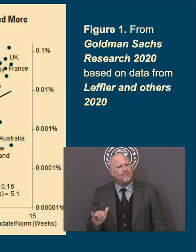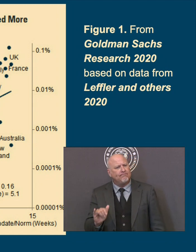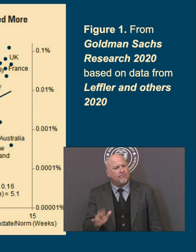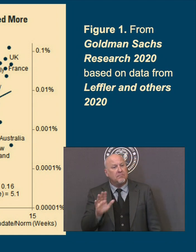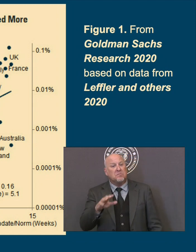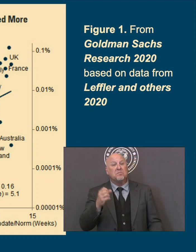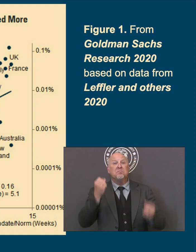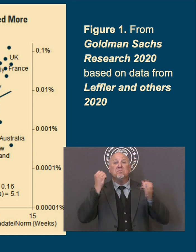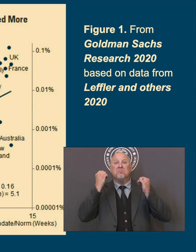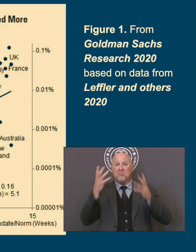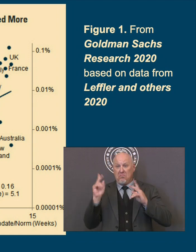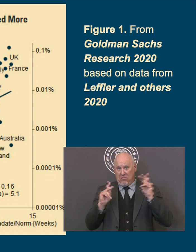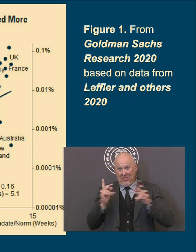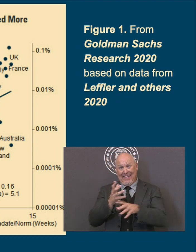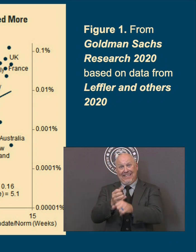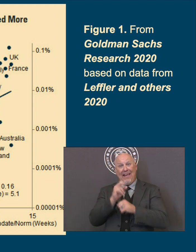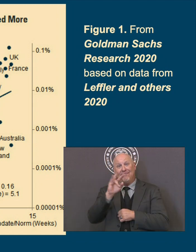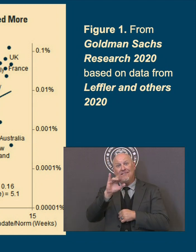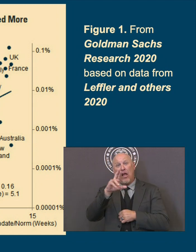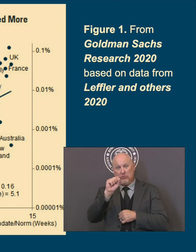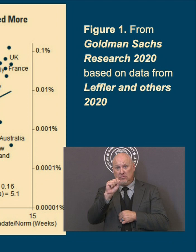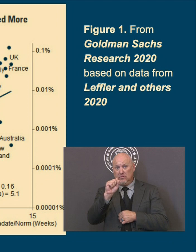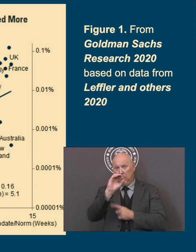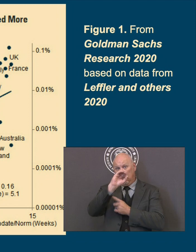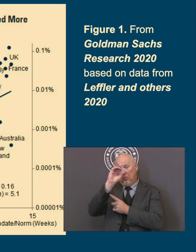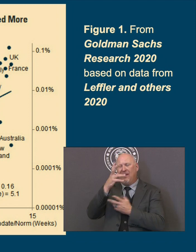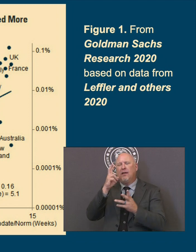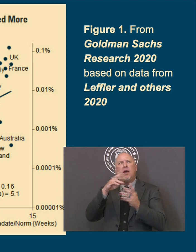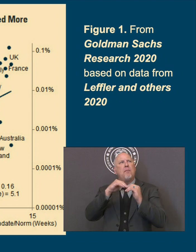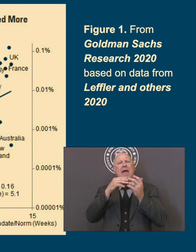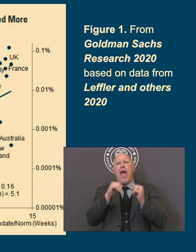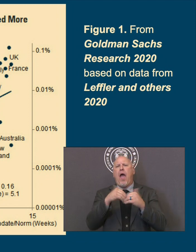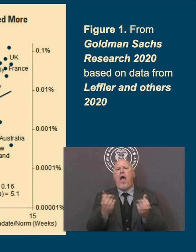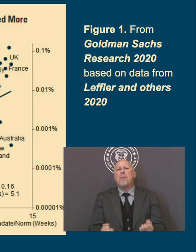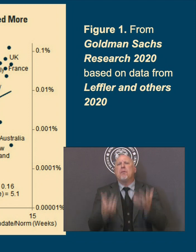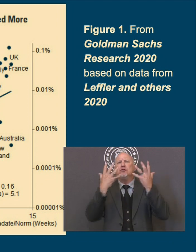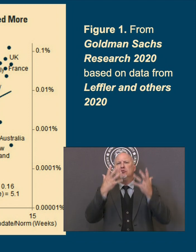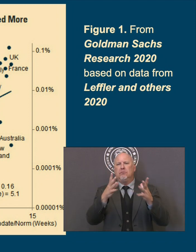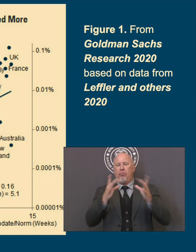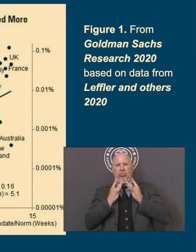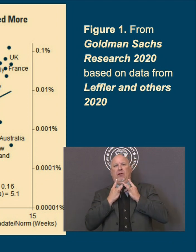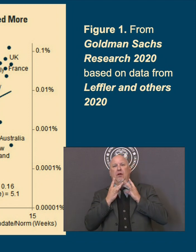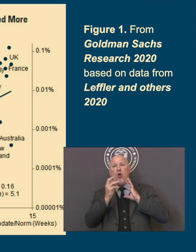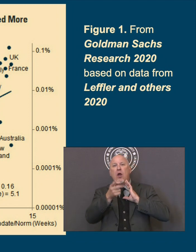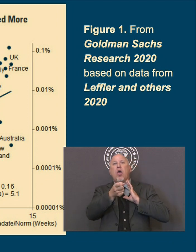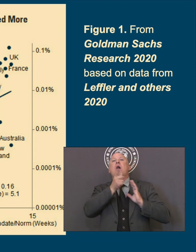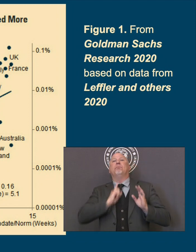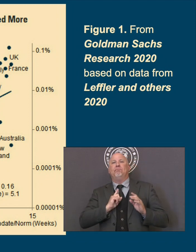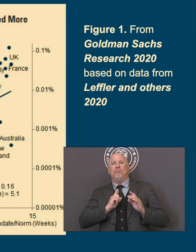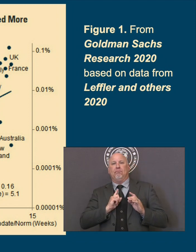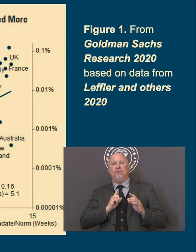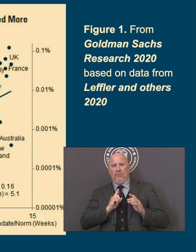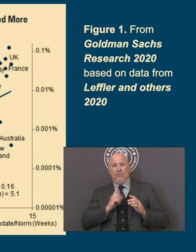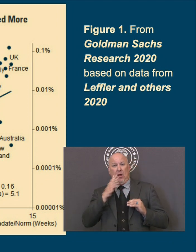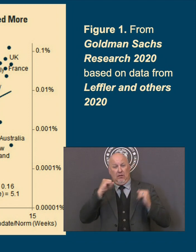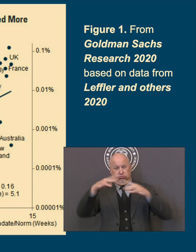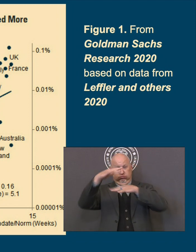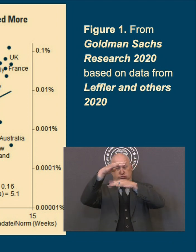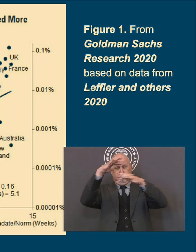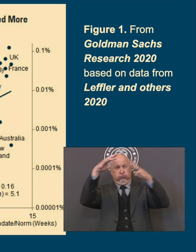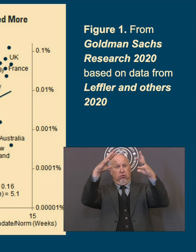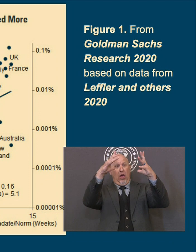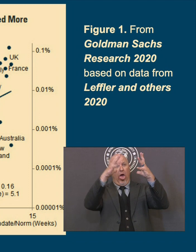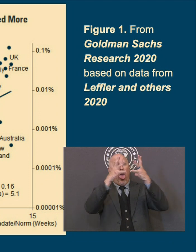breathe in a lot of the disease, it's more likely to be severe. If you only get a small dose, it might be less. Again, we don't know the reason, but this is